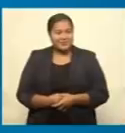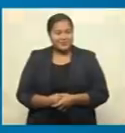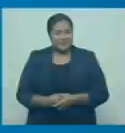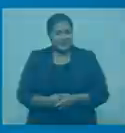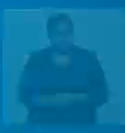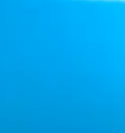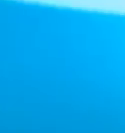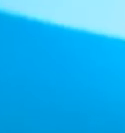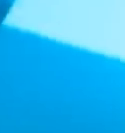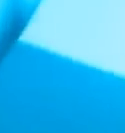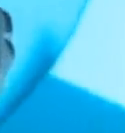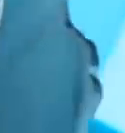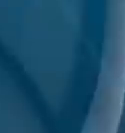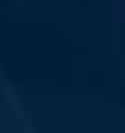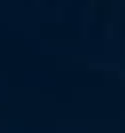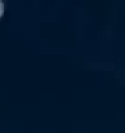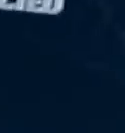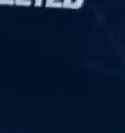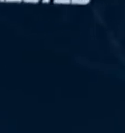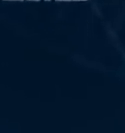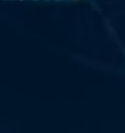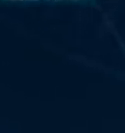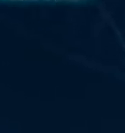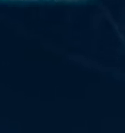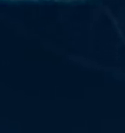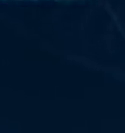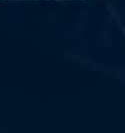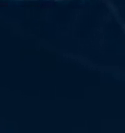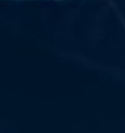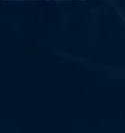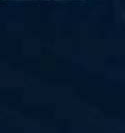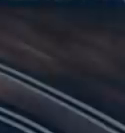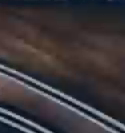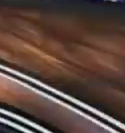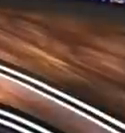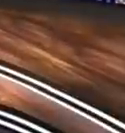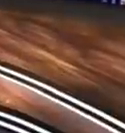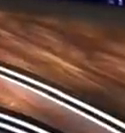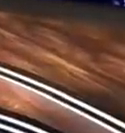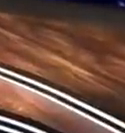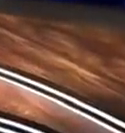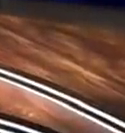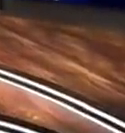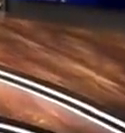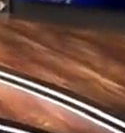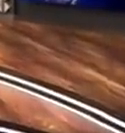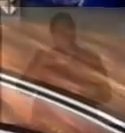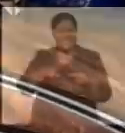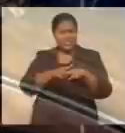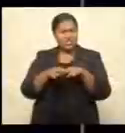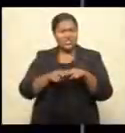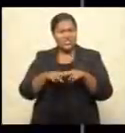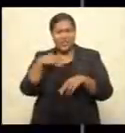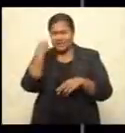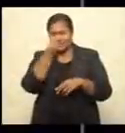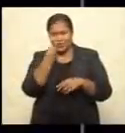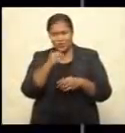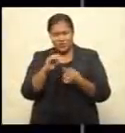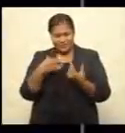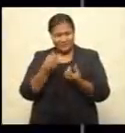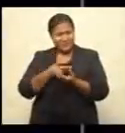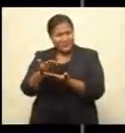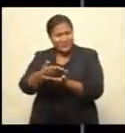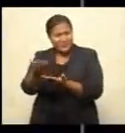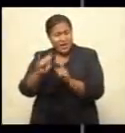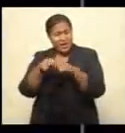From the studios of FBC Suva, Edwin Nunn. Pulawinaka, Fiji. A food ration distribution